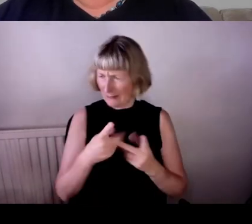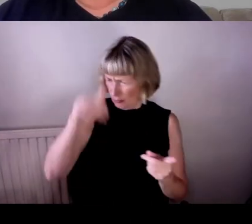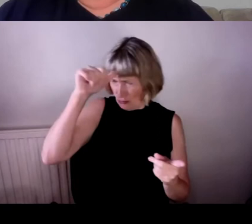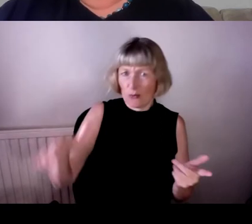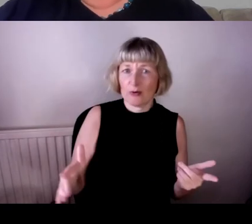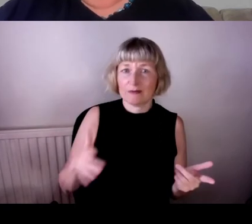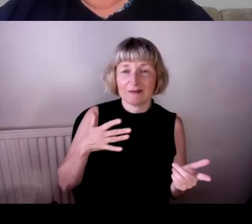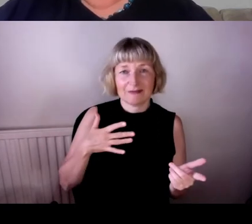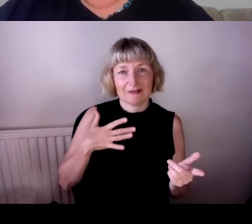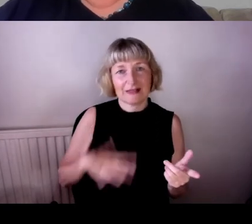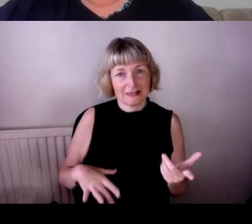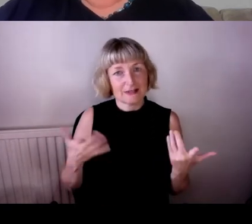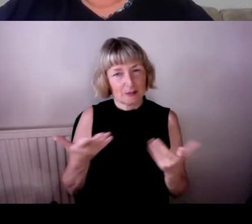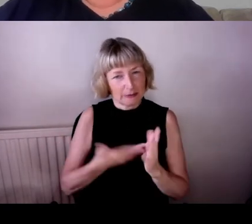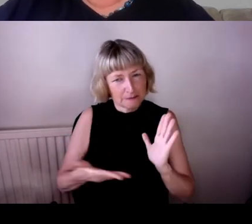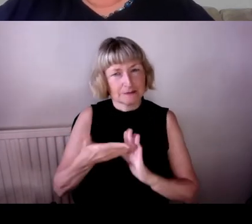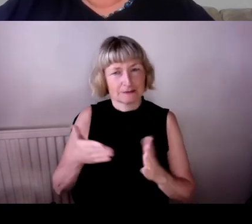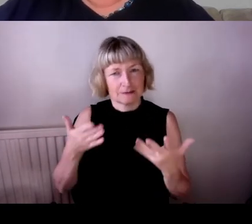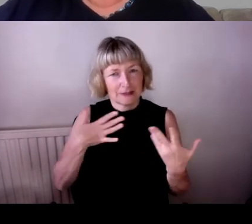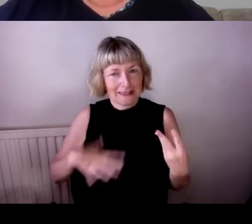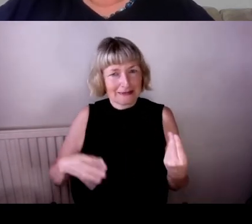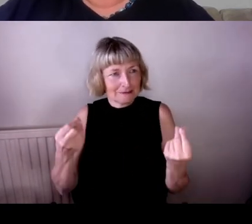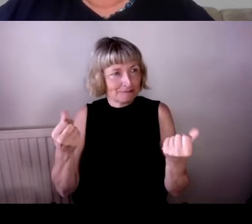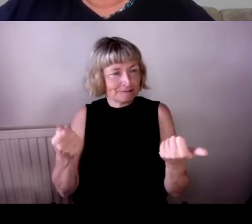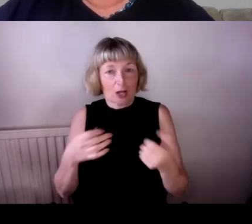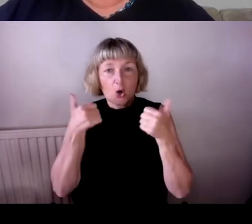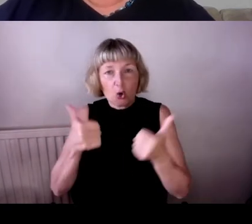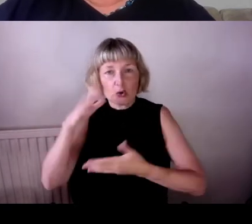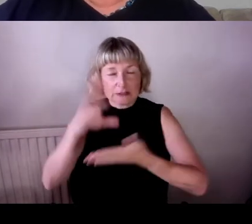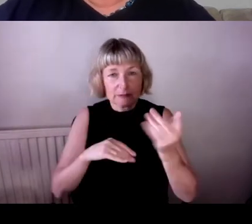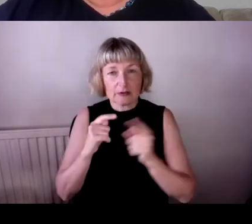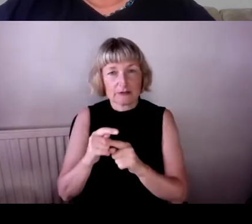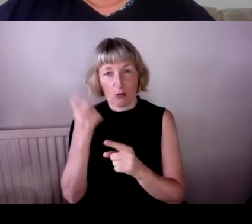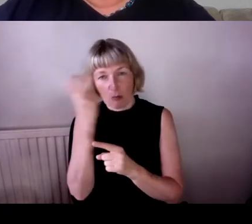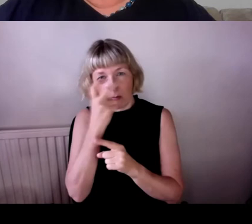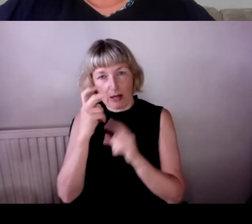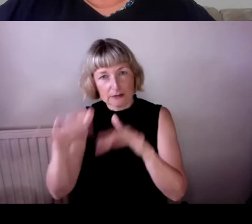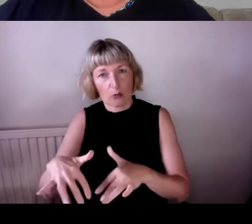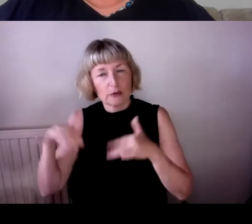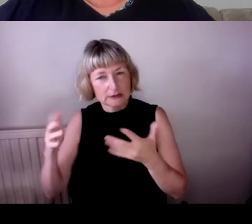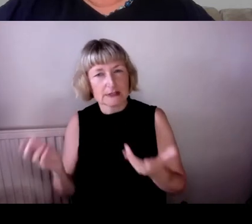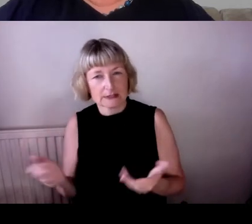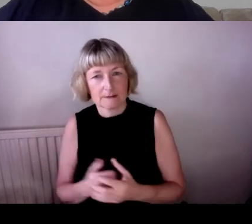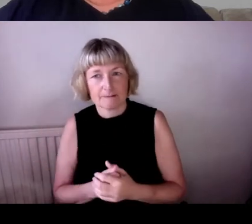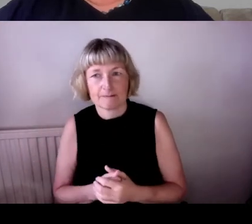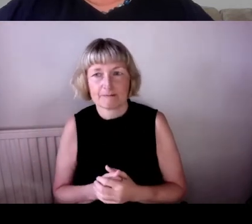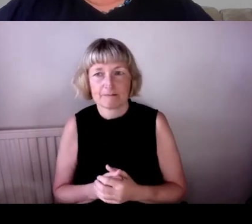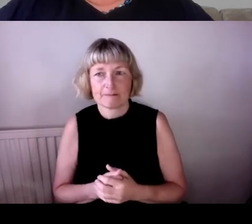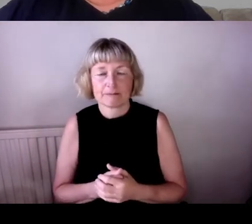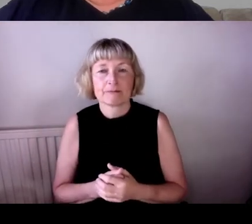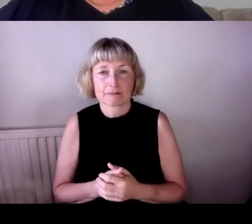It needs to be more than fine. It needs to be a good experience for them. I think you're, I